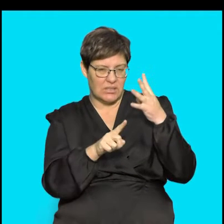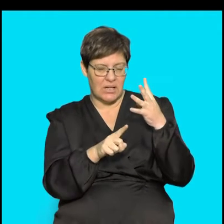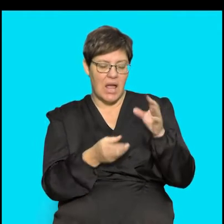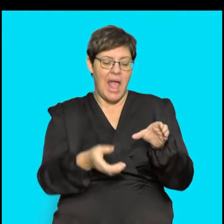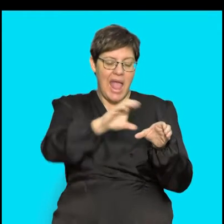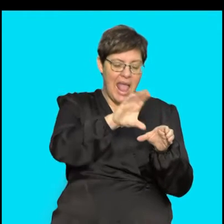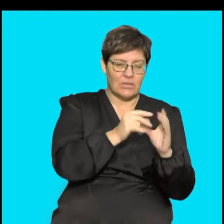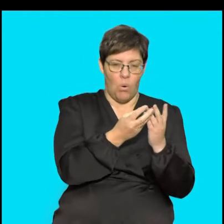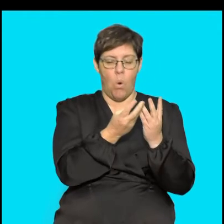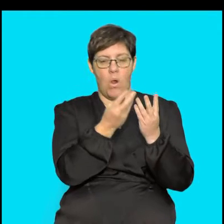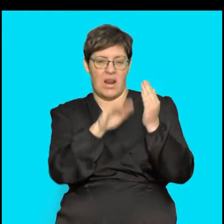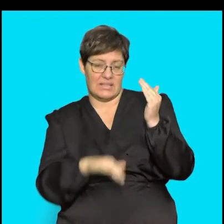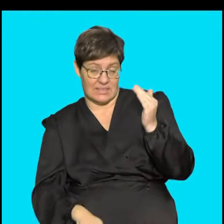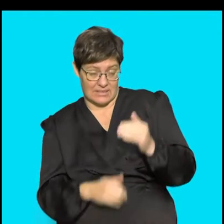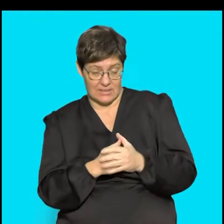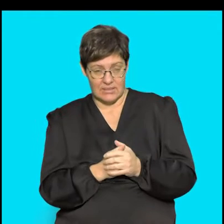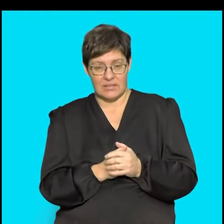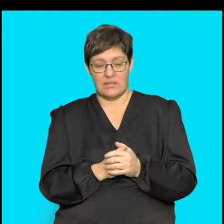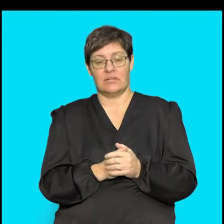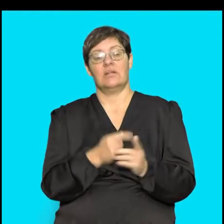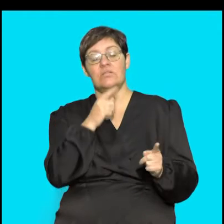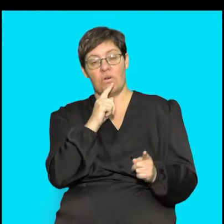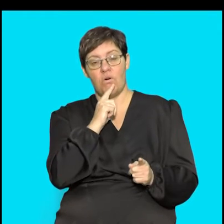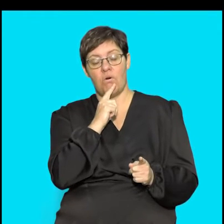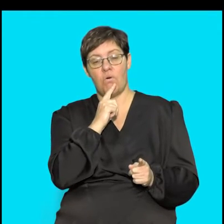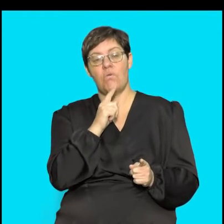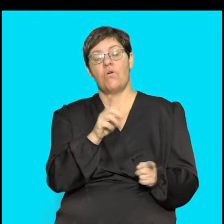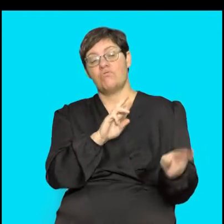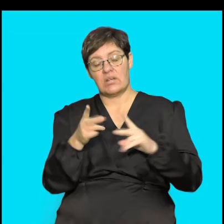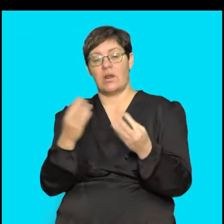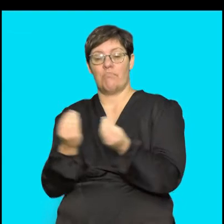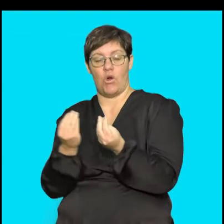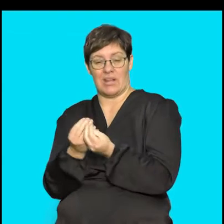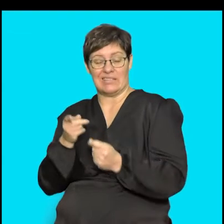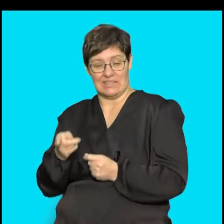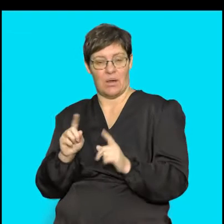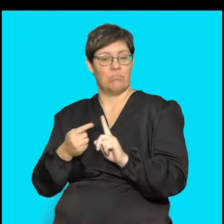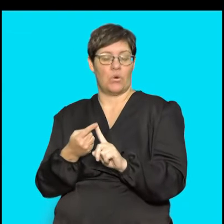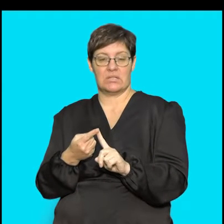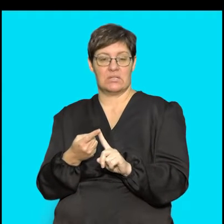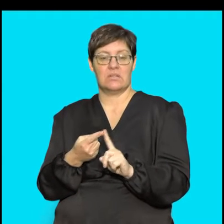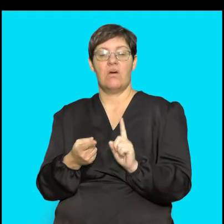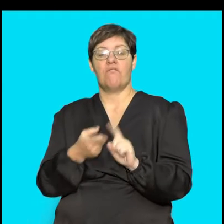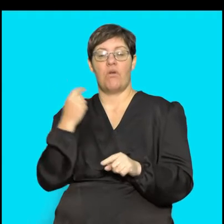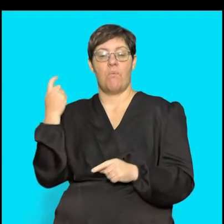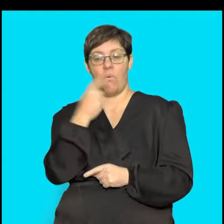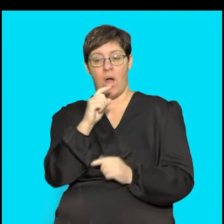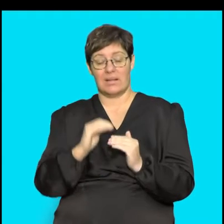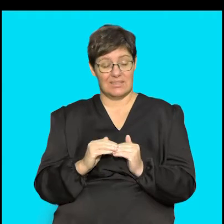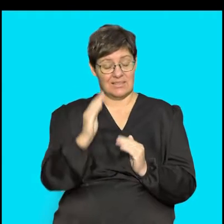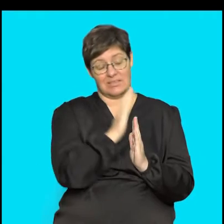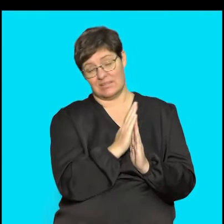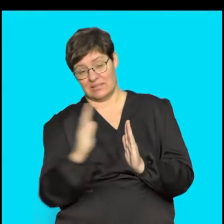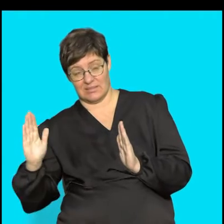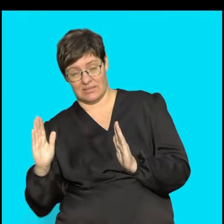concentrations of the substances. The concentration of the reactants and the products at this point from the white line